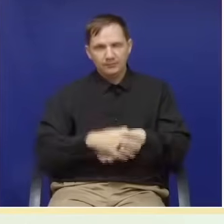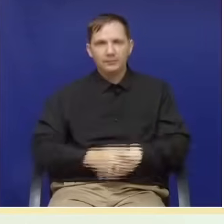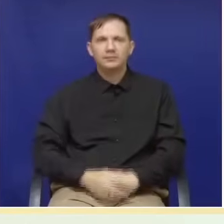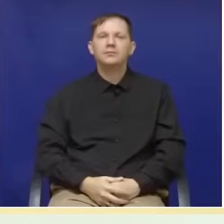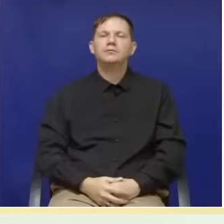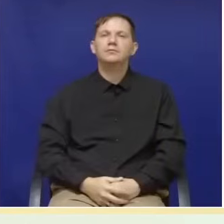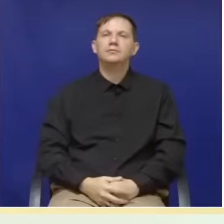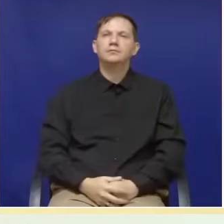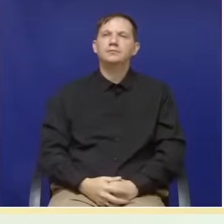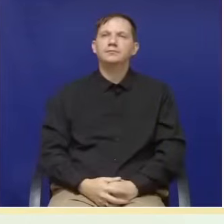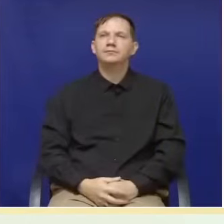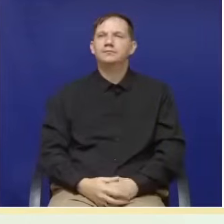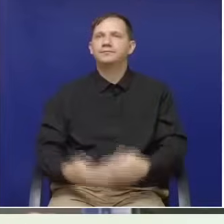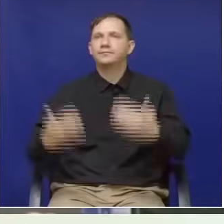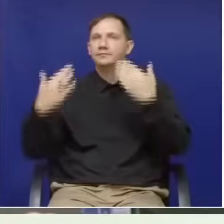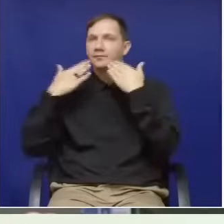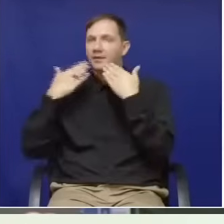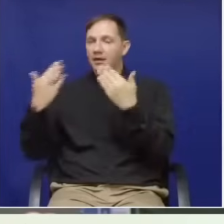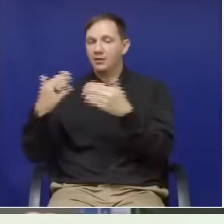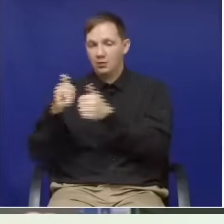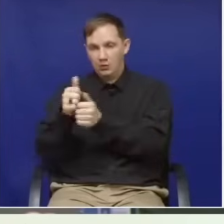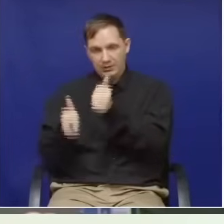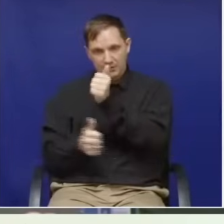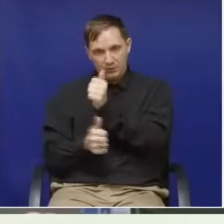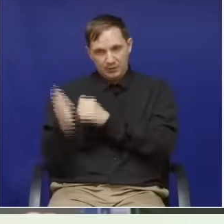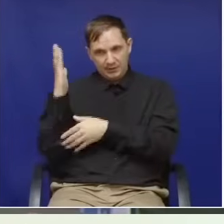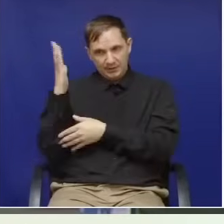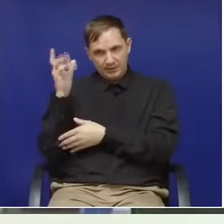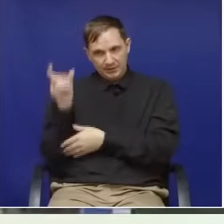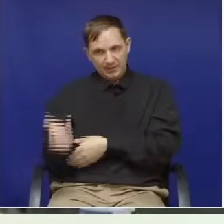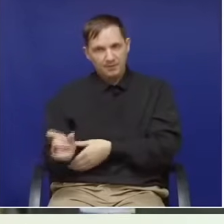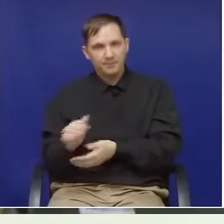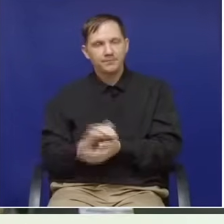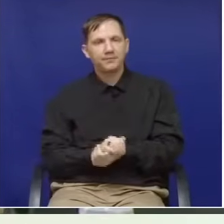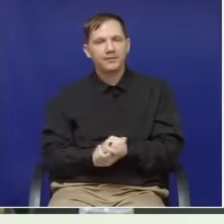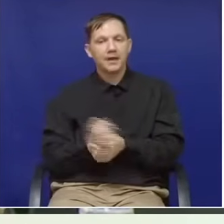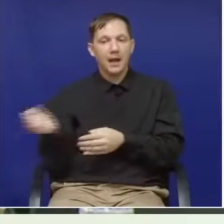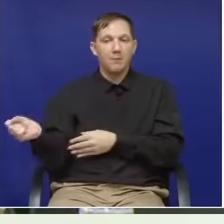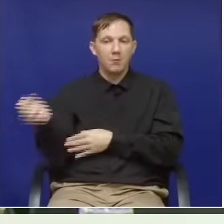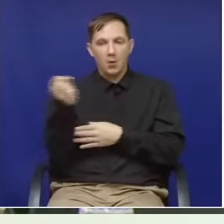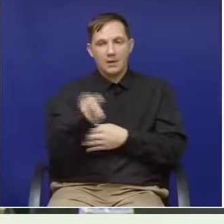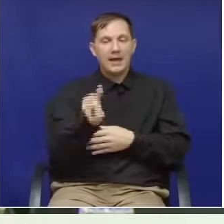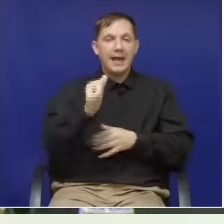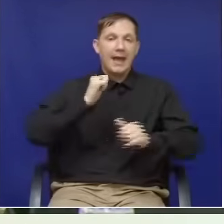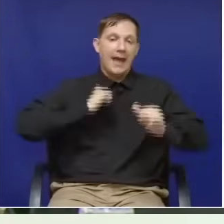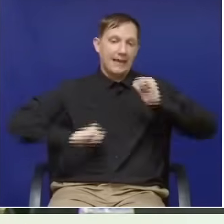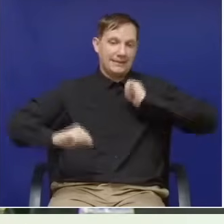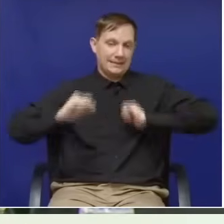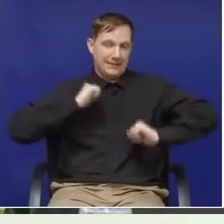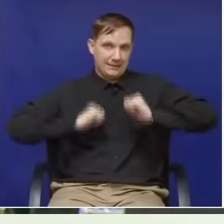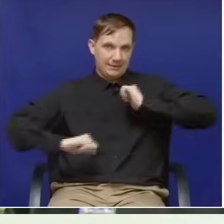Thank you, Deputy Speaker. The appointment of acting incumbents in the posts of